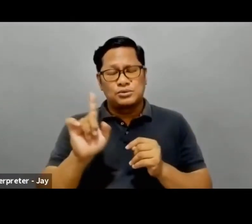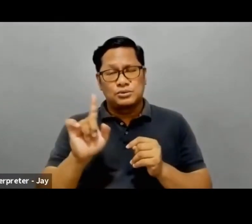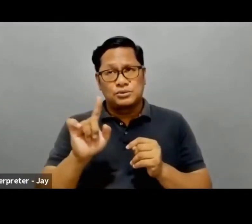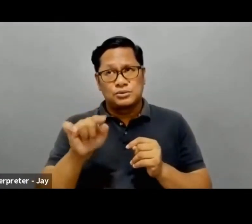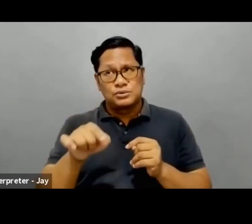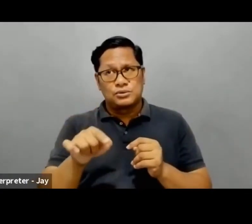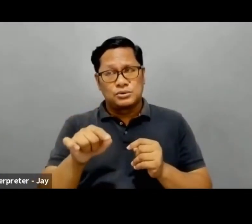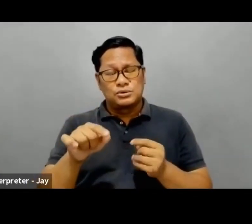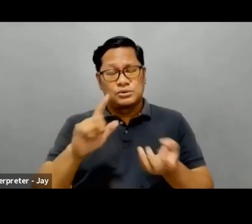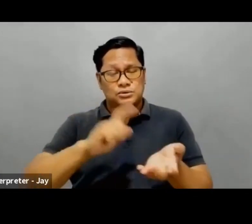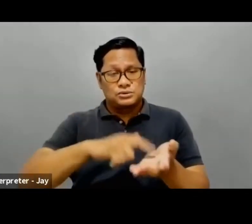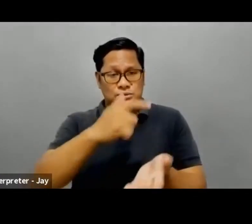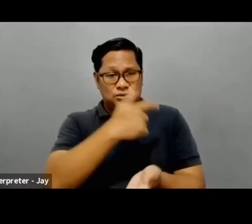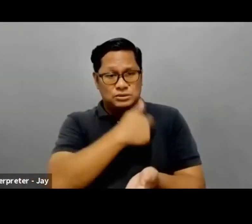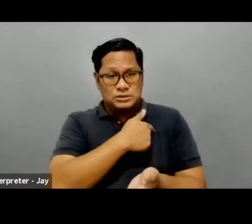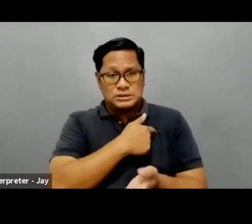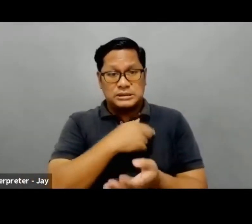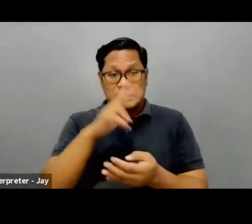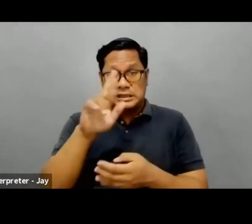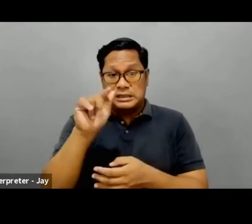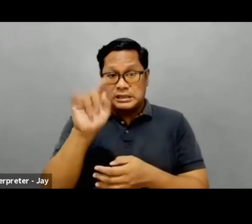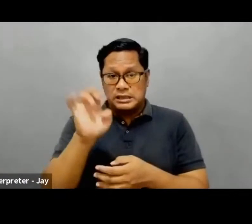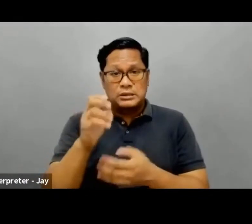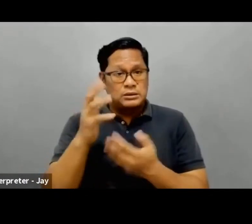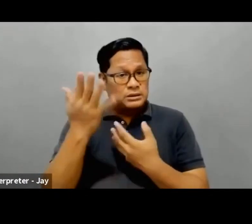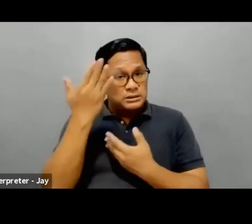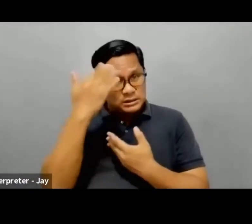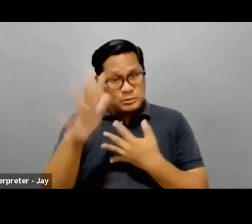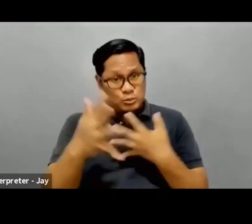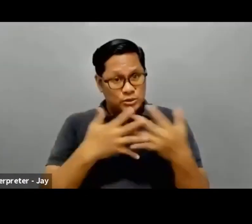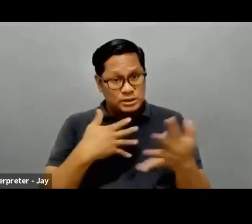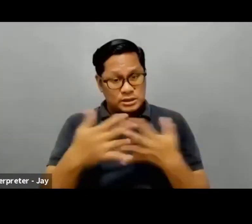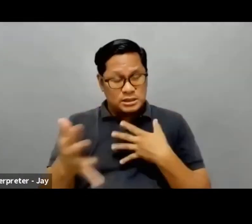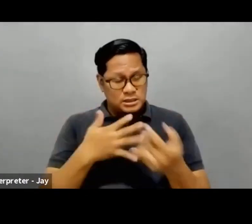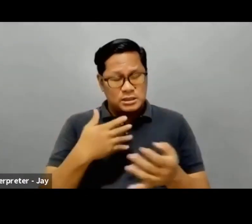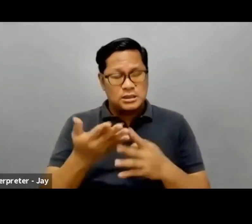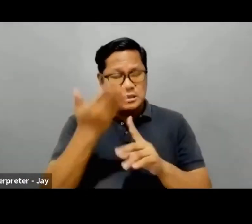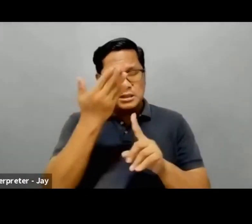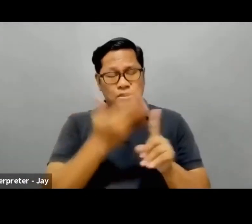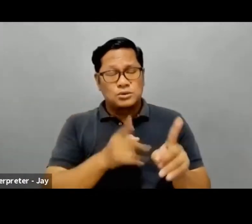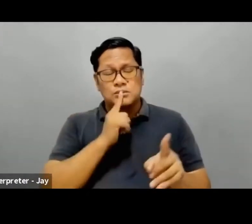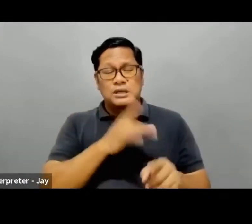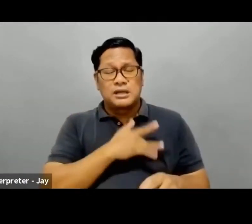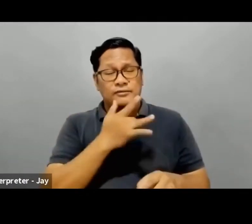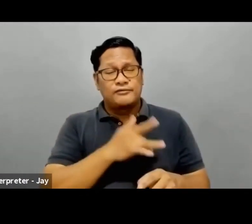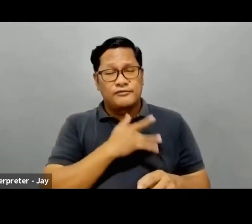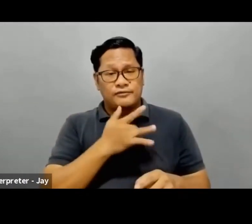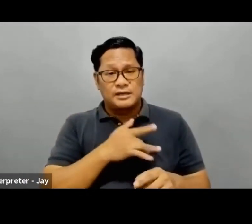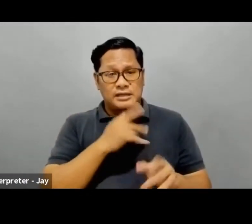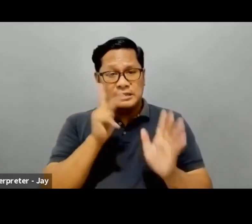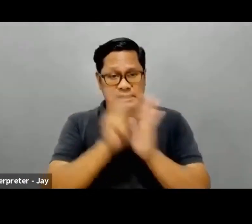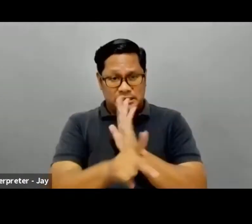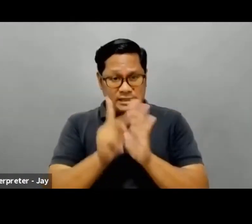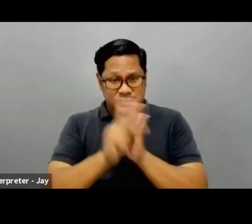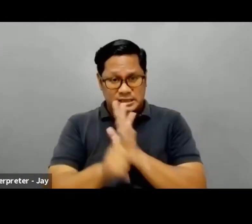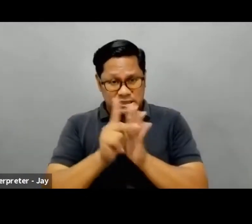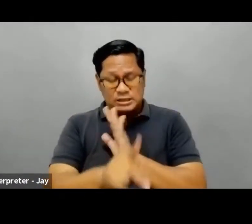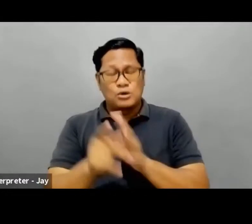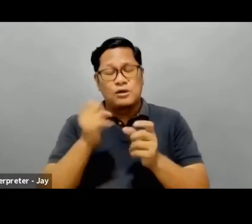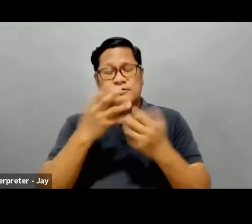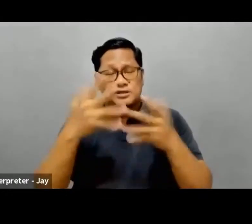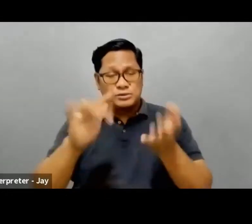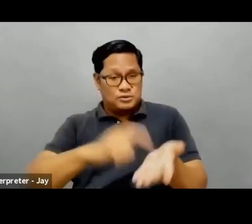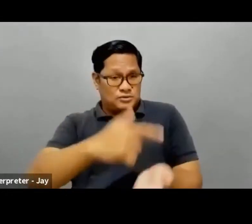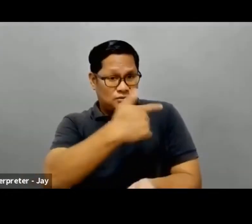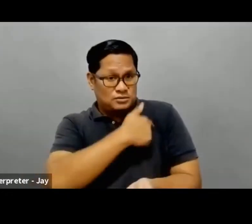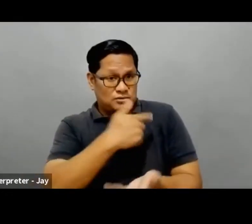COVID vaccines. We don't actually know whether they will kill all of the viruses and if you are vaccinated, you